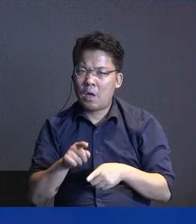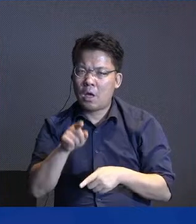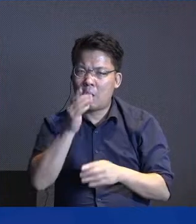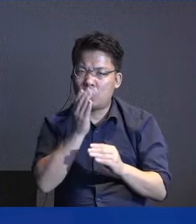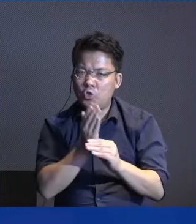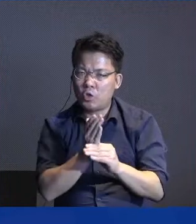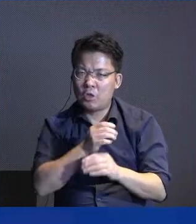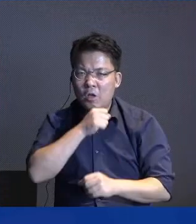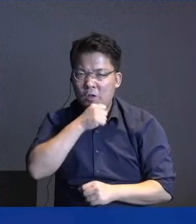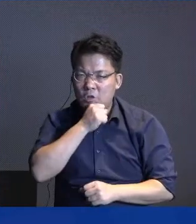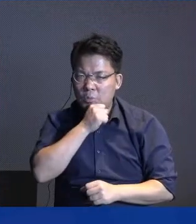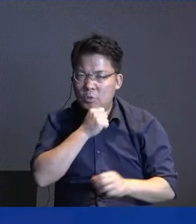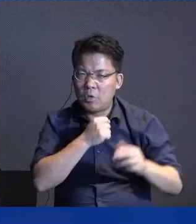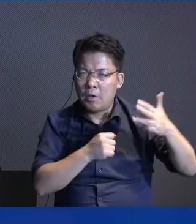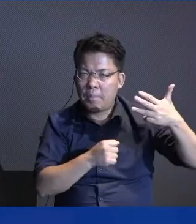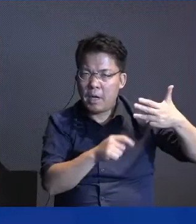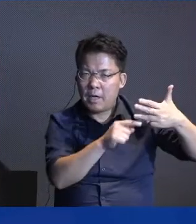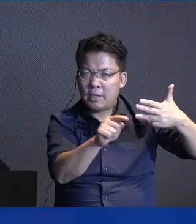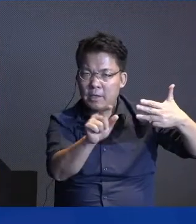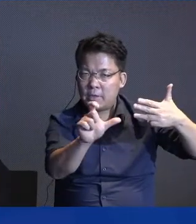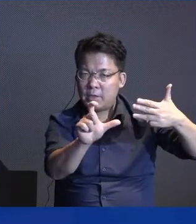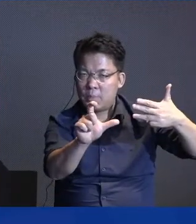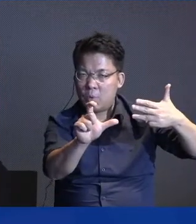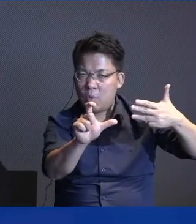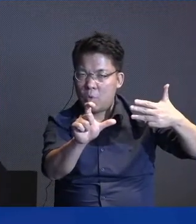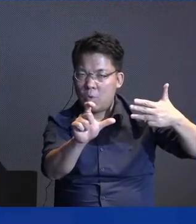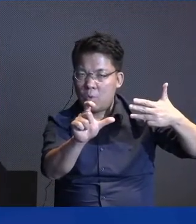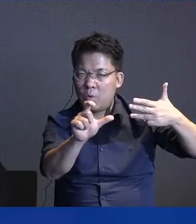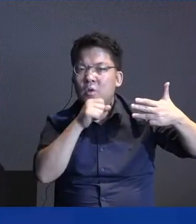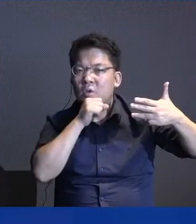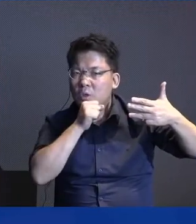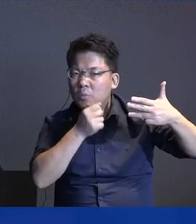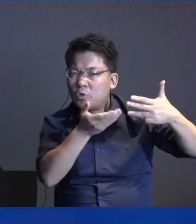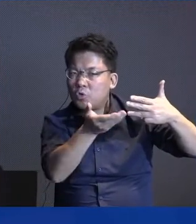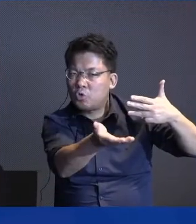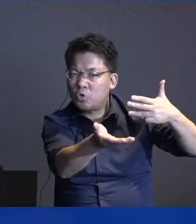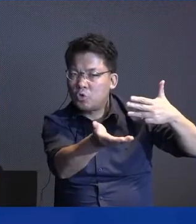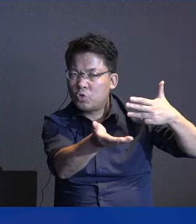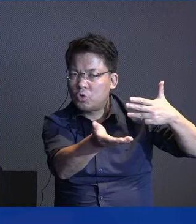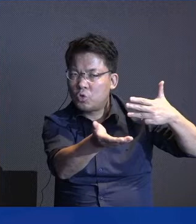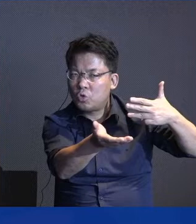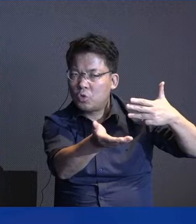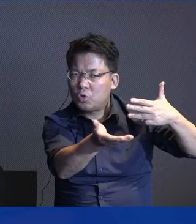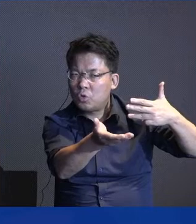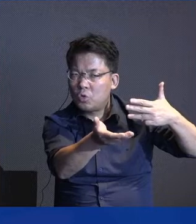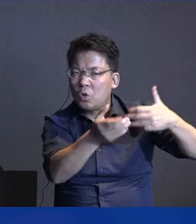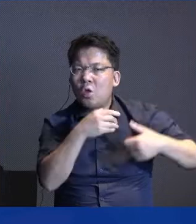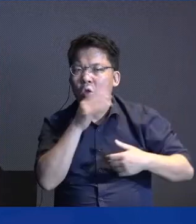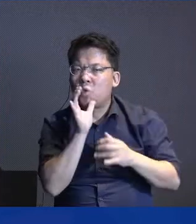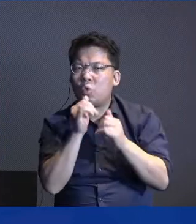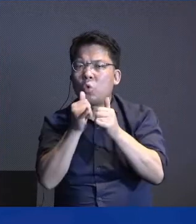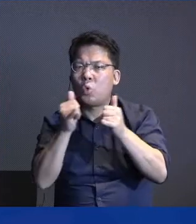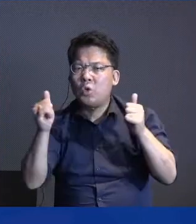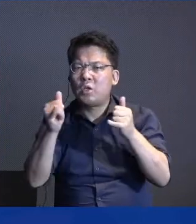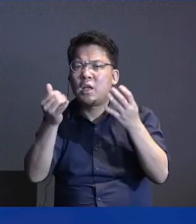symptoms scale. However, we need to be cautious in interpreting these results as